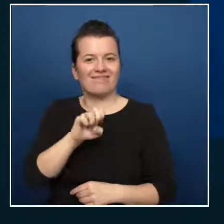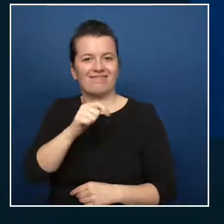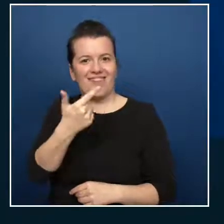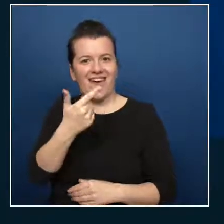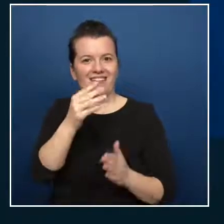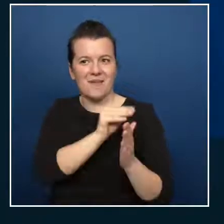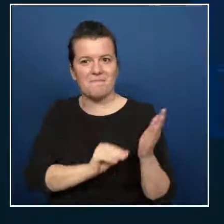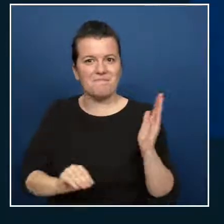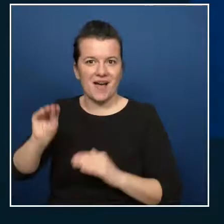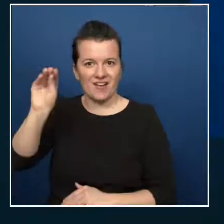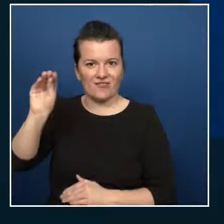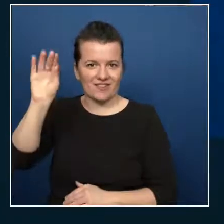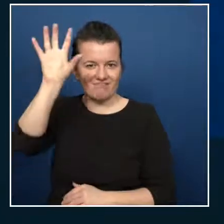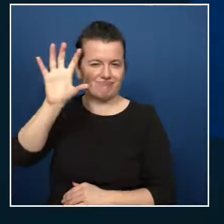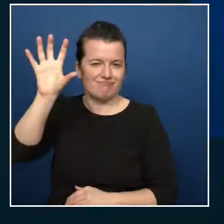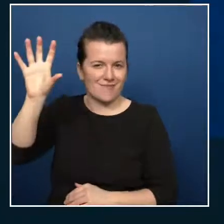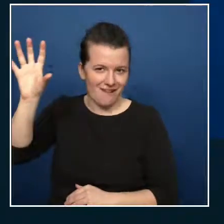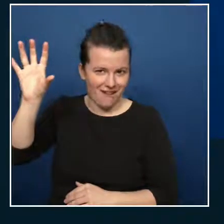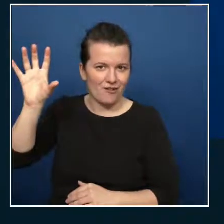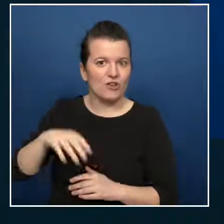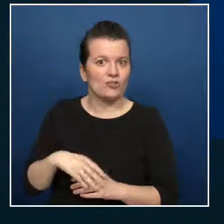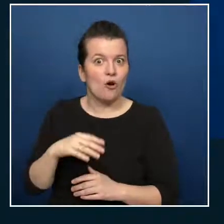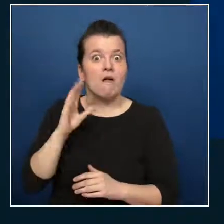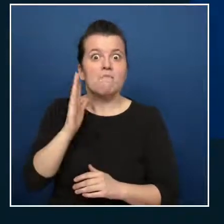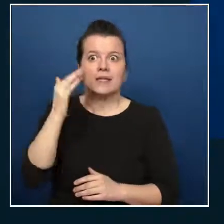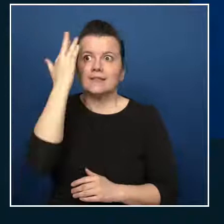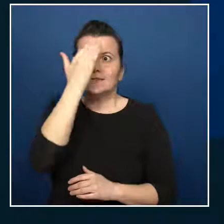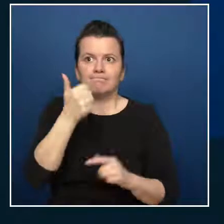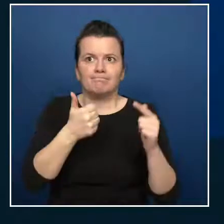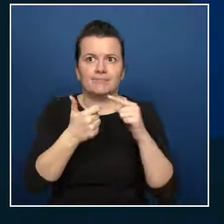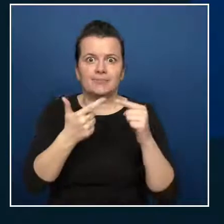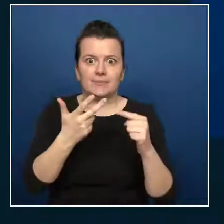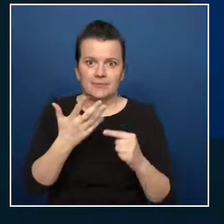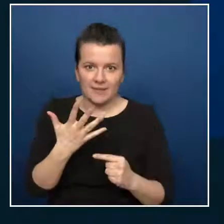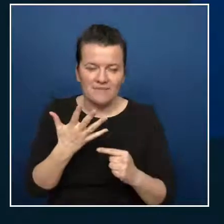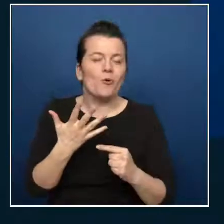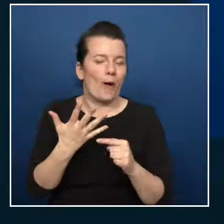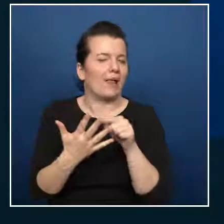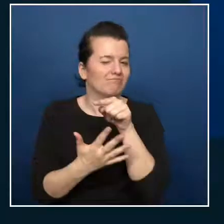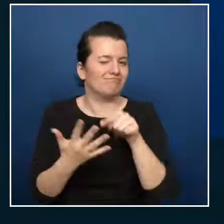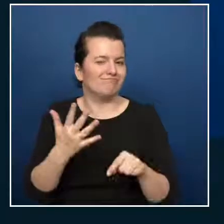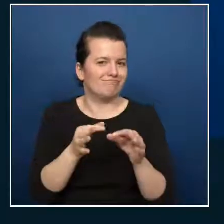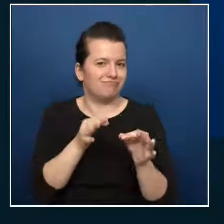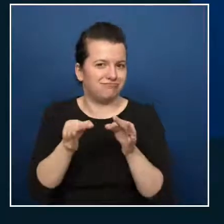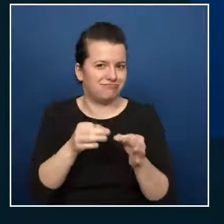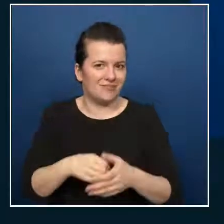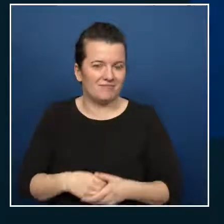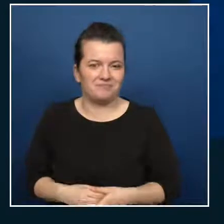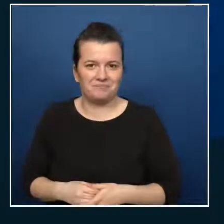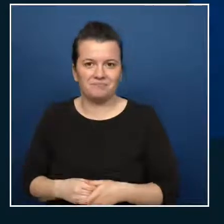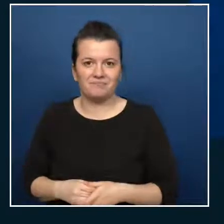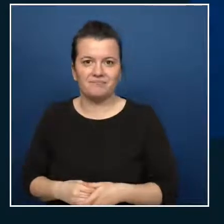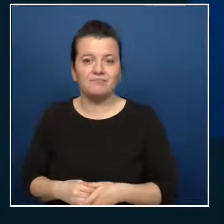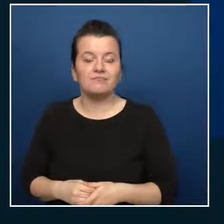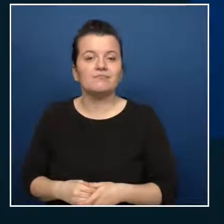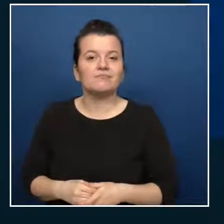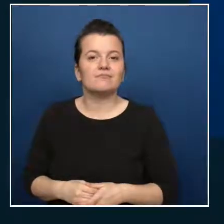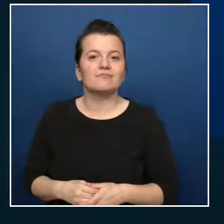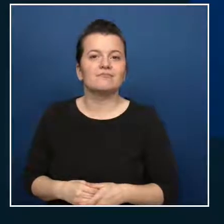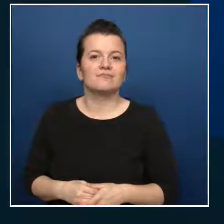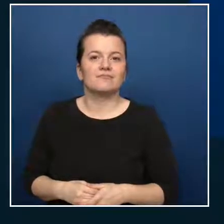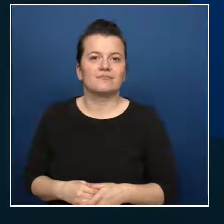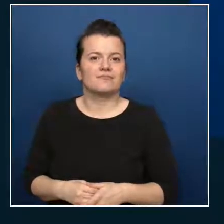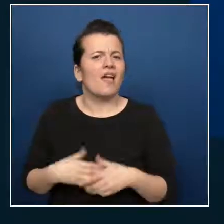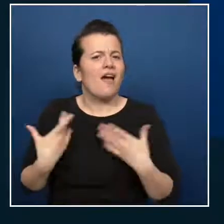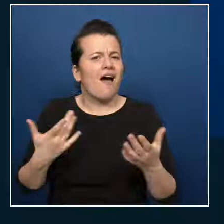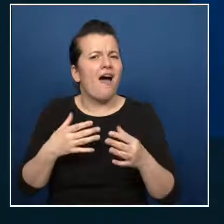applications to the cloud. And this story, or this talk, is based on